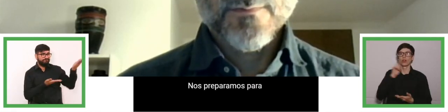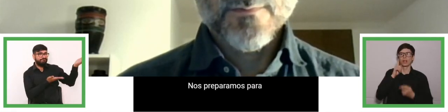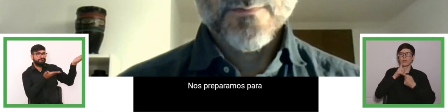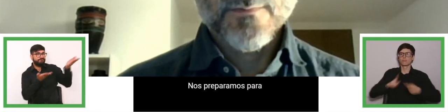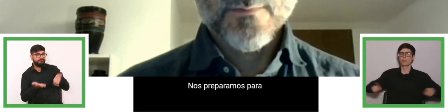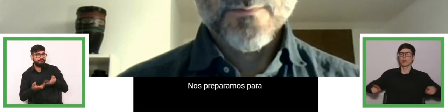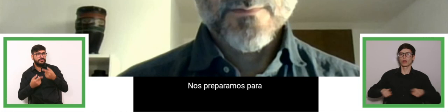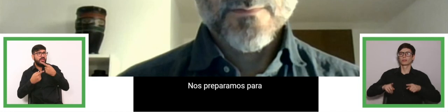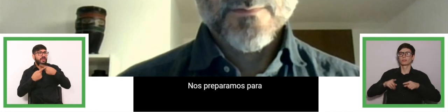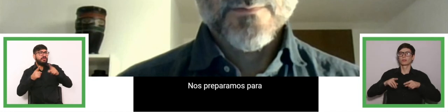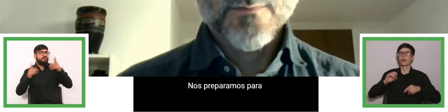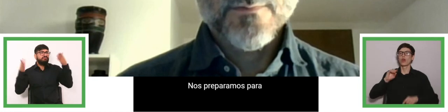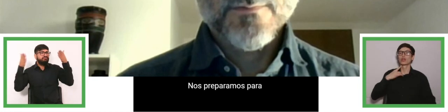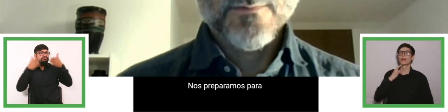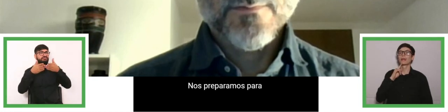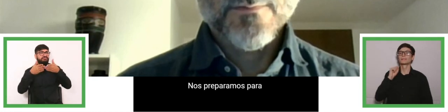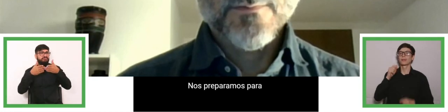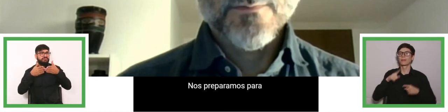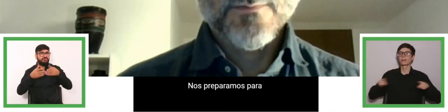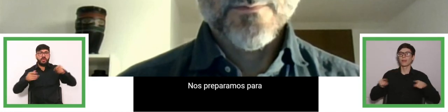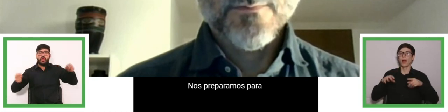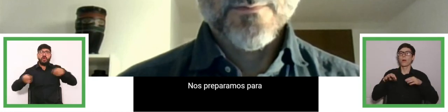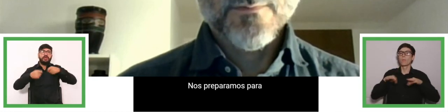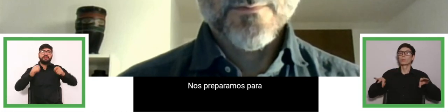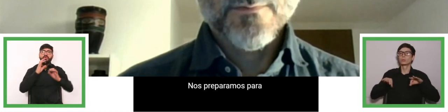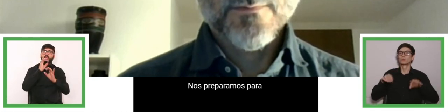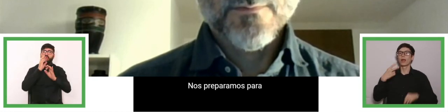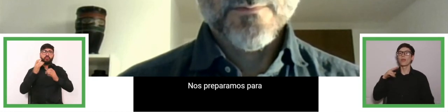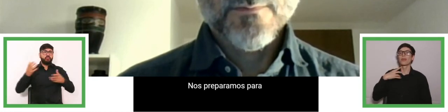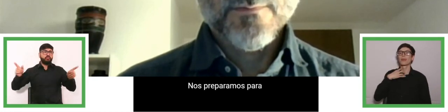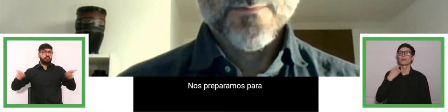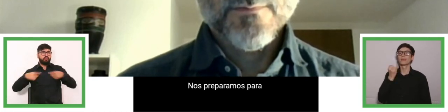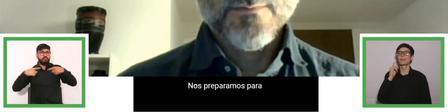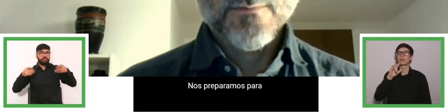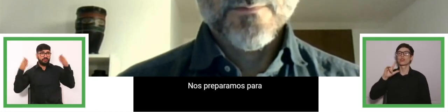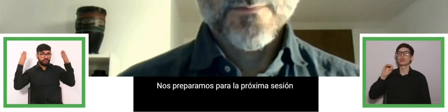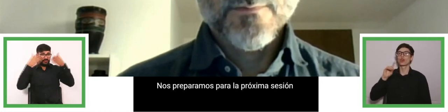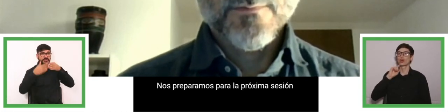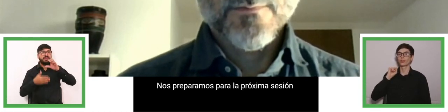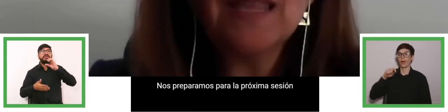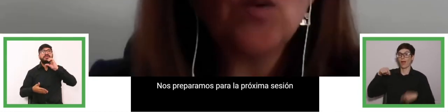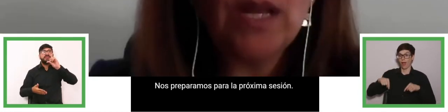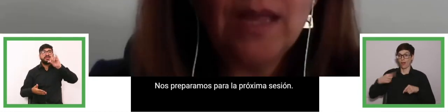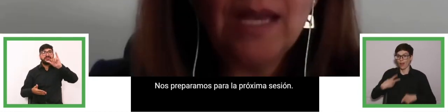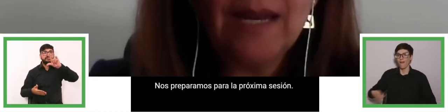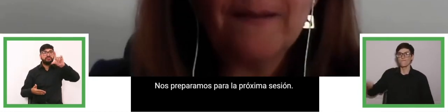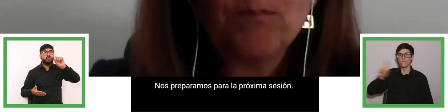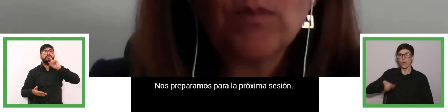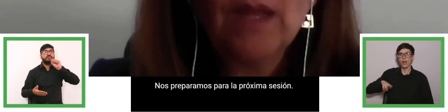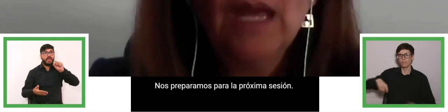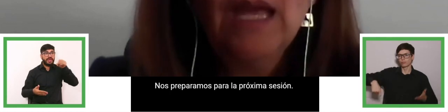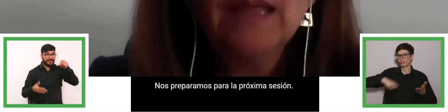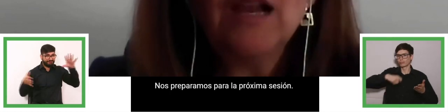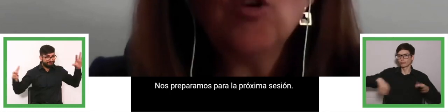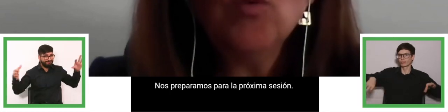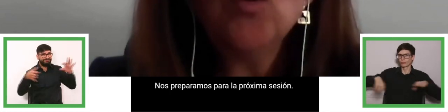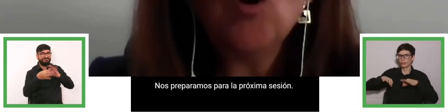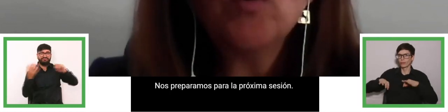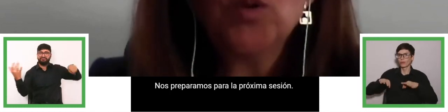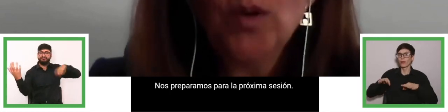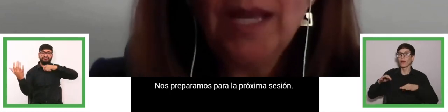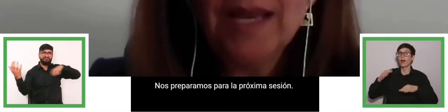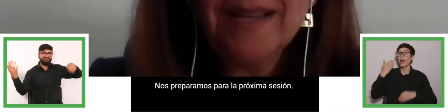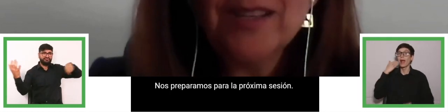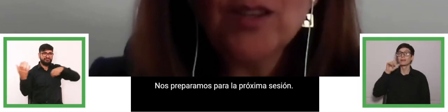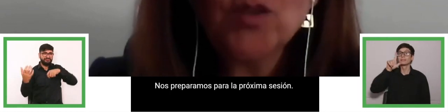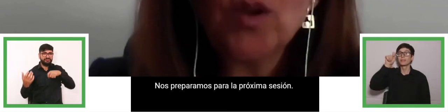the orchestra music ensemble of Quillota. For the first time, they are playing